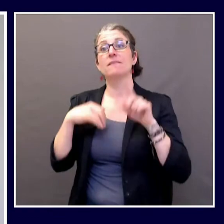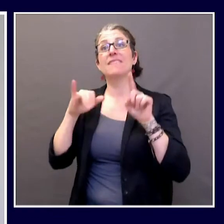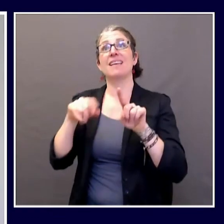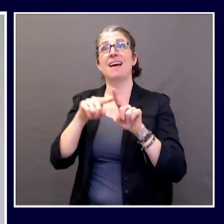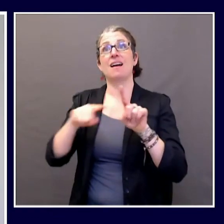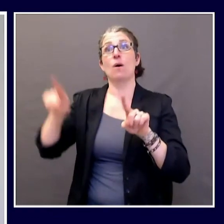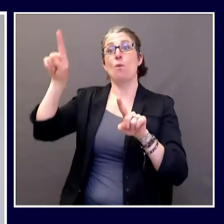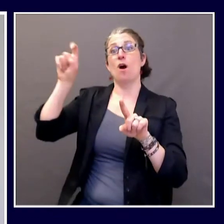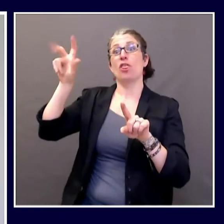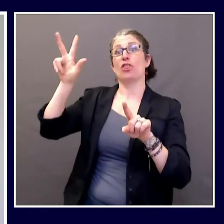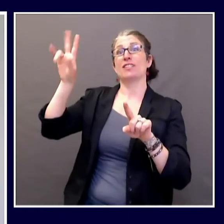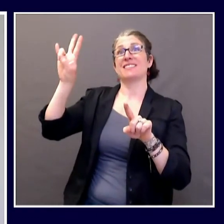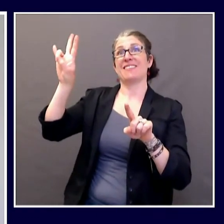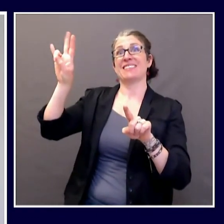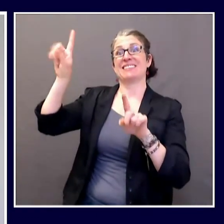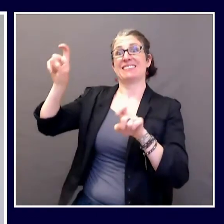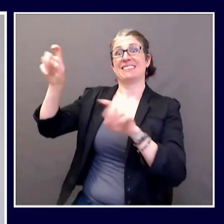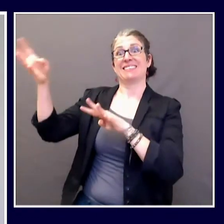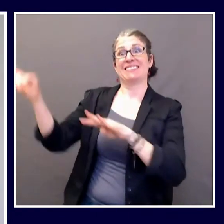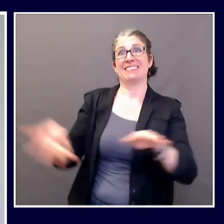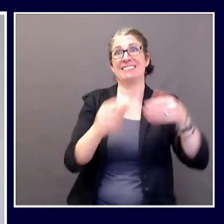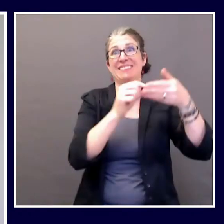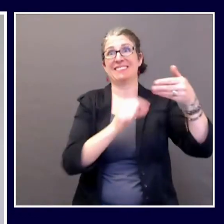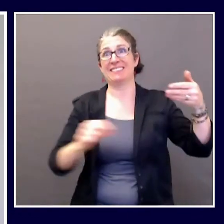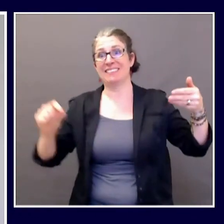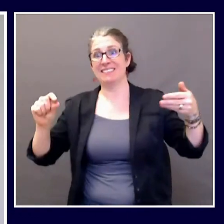for every 100,000 residents in Maine.